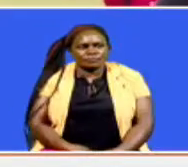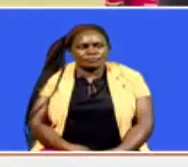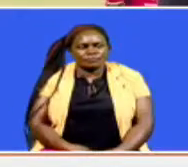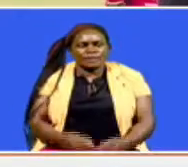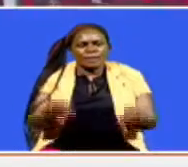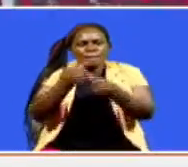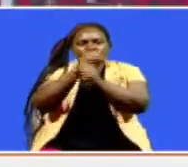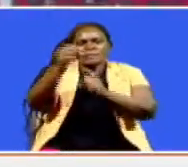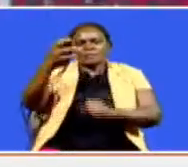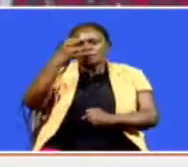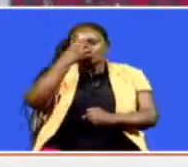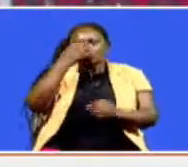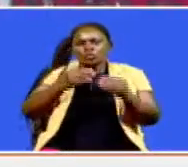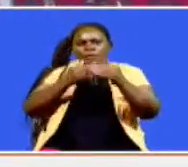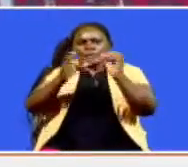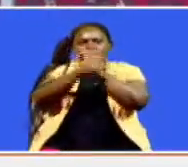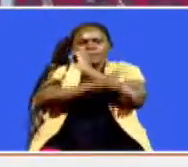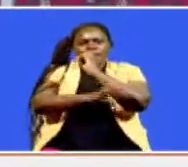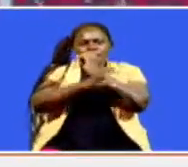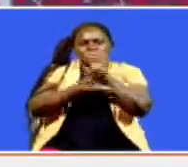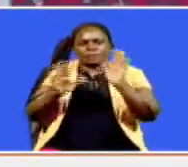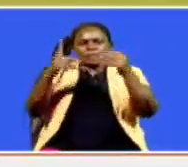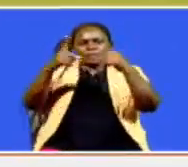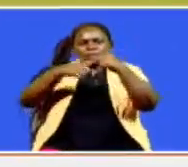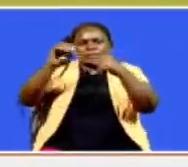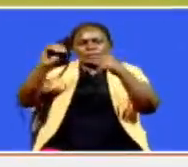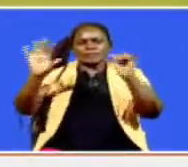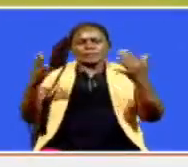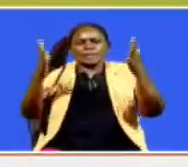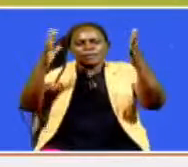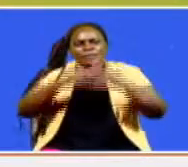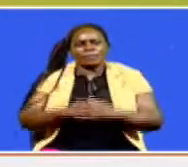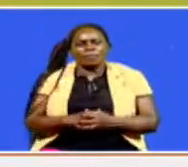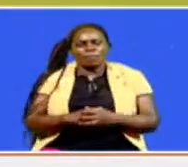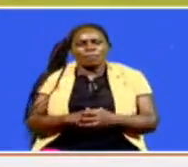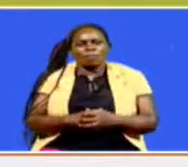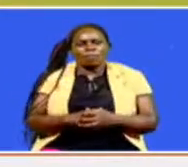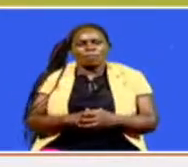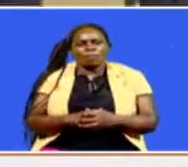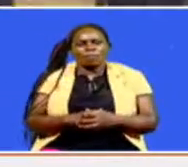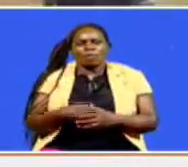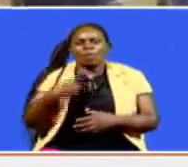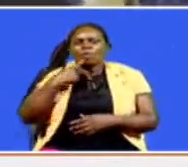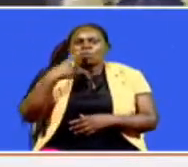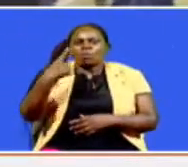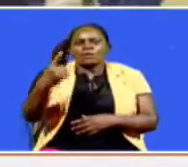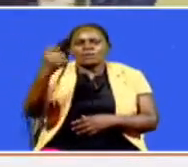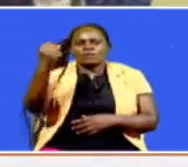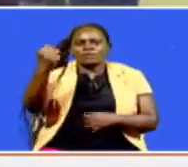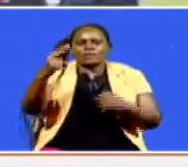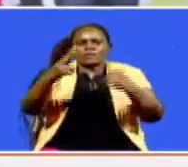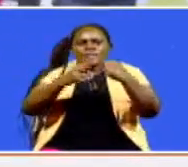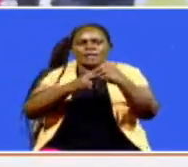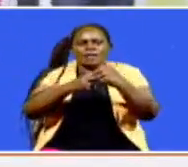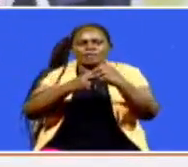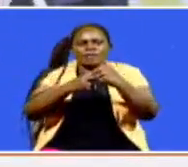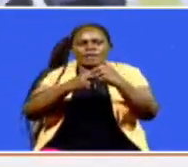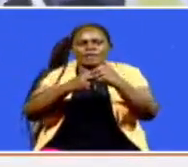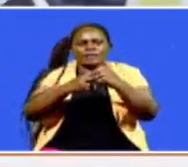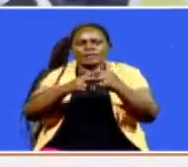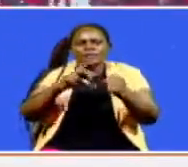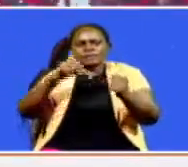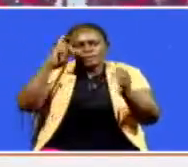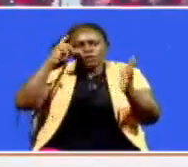President William Ruto led the country in marking the 60th Mashujaa Day celebrations, with 157 heroes and heroines